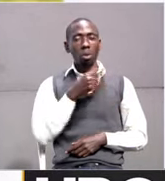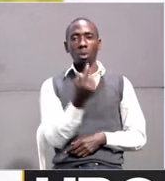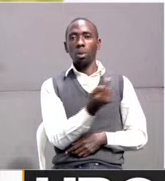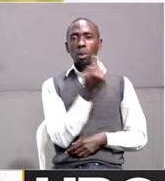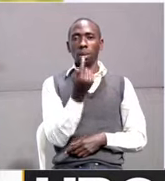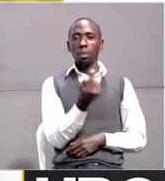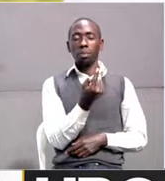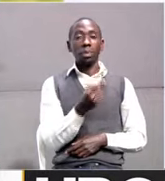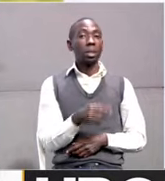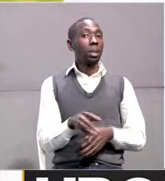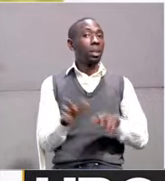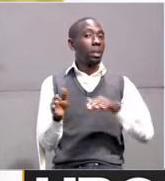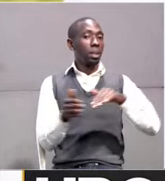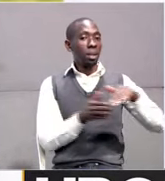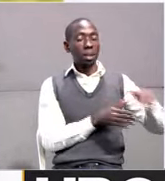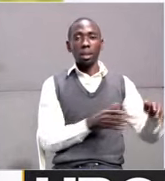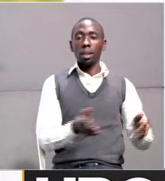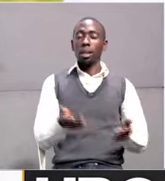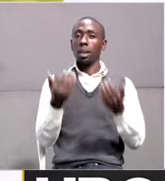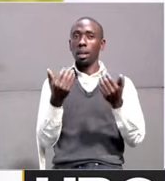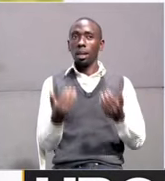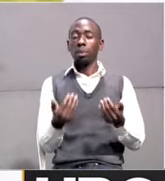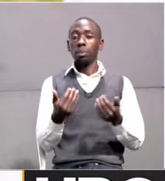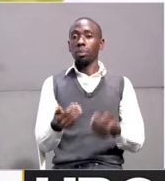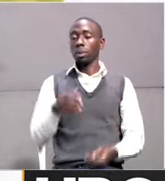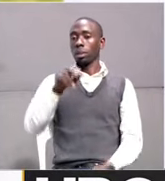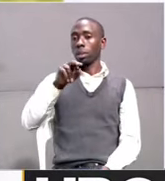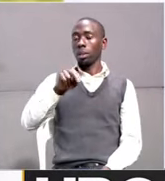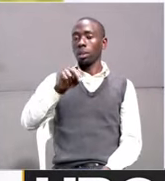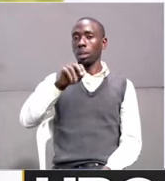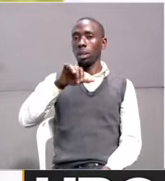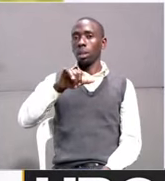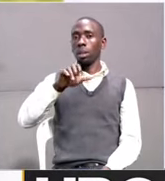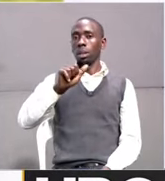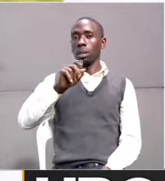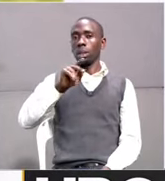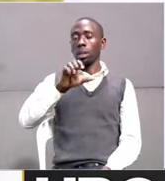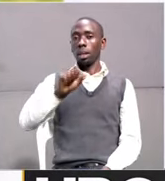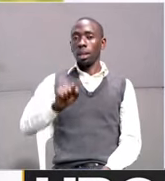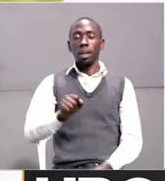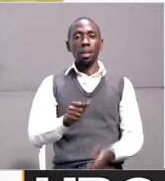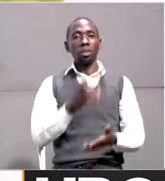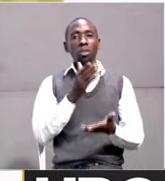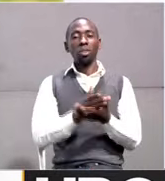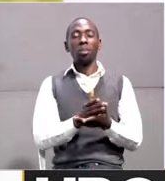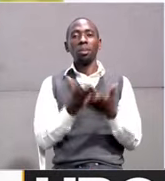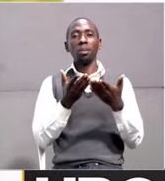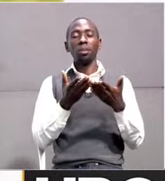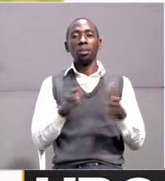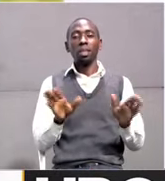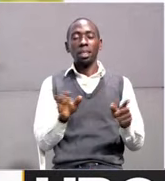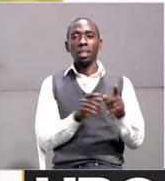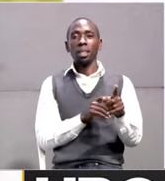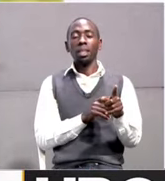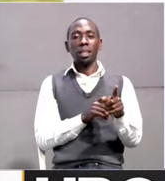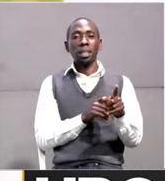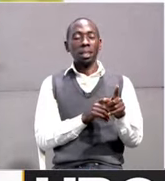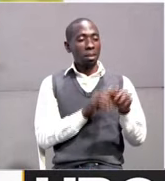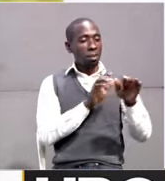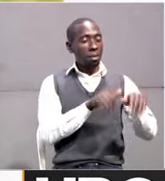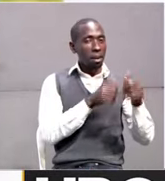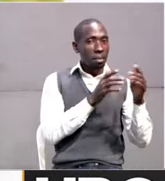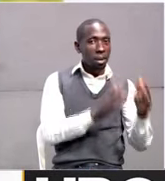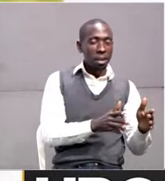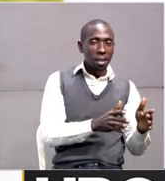Then now, Nyakana has stopped being a farmer.